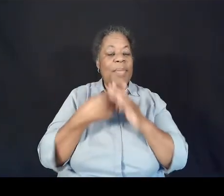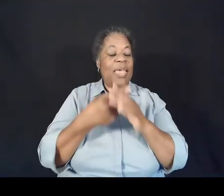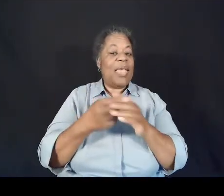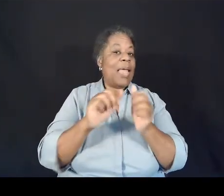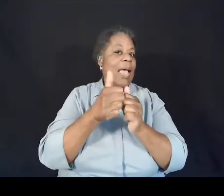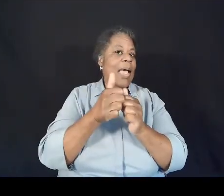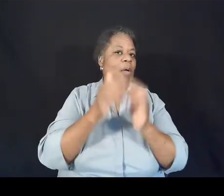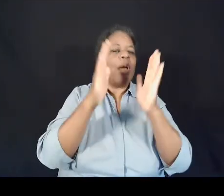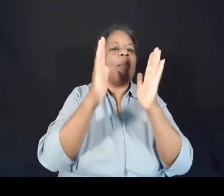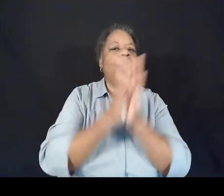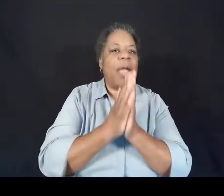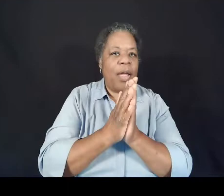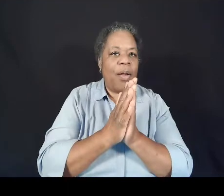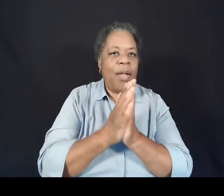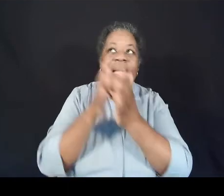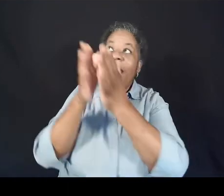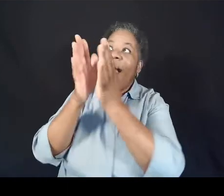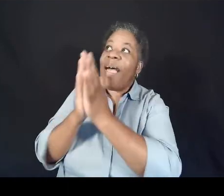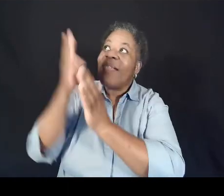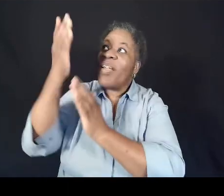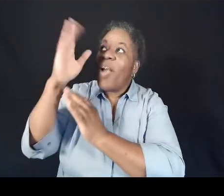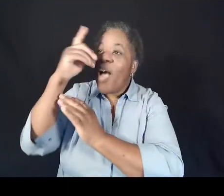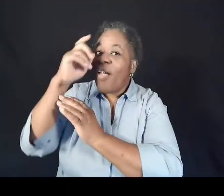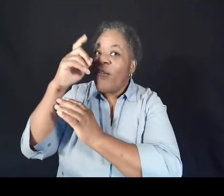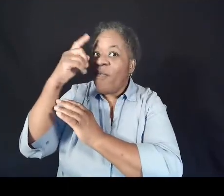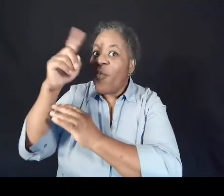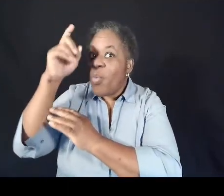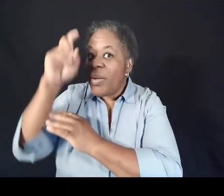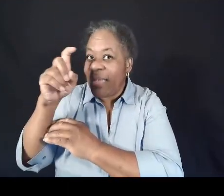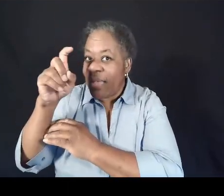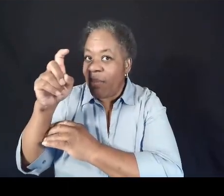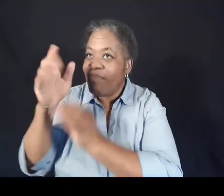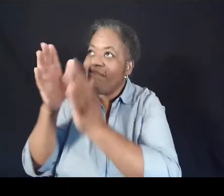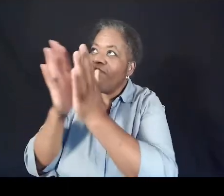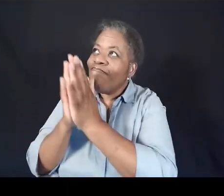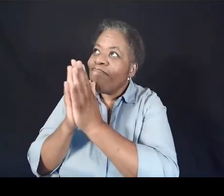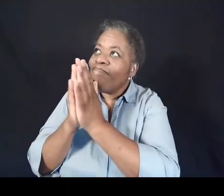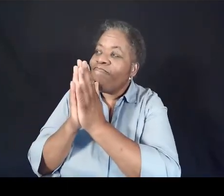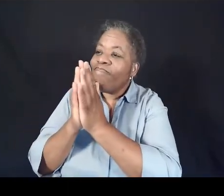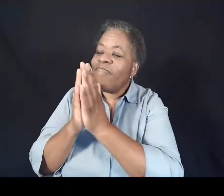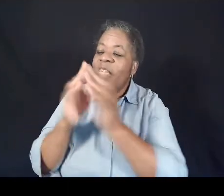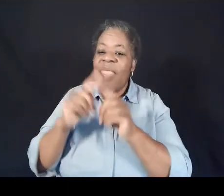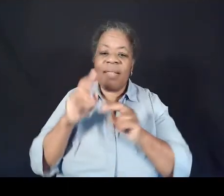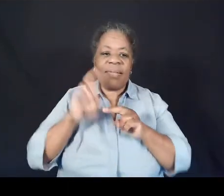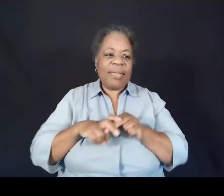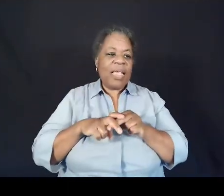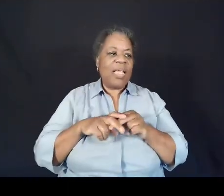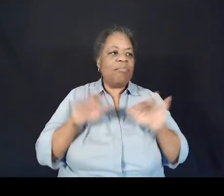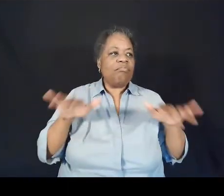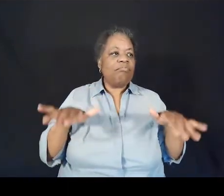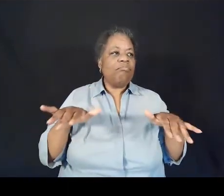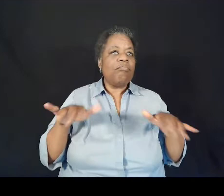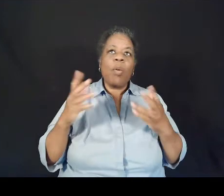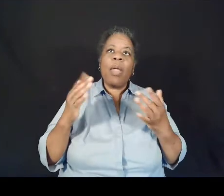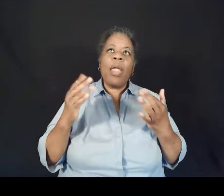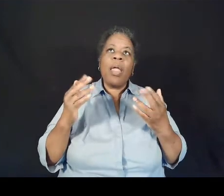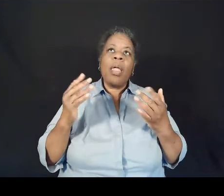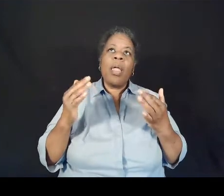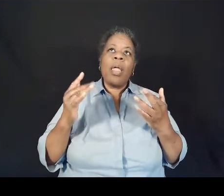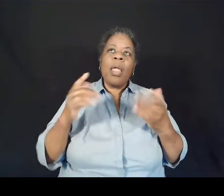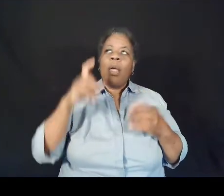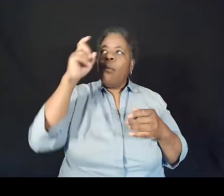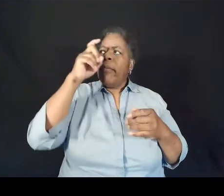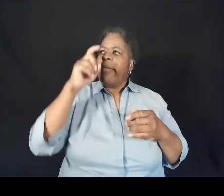obviously, asking God for wisdom. But then we don't just sit there waiting for wisdom to drop from the sky. We